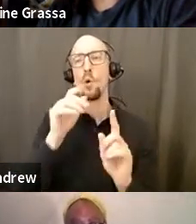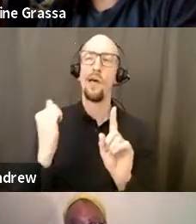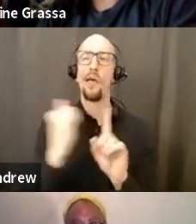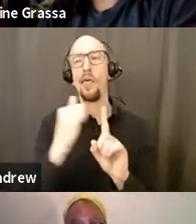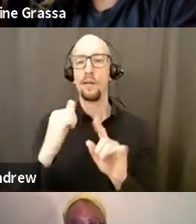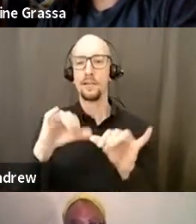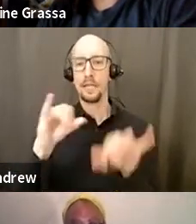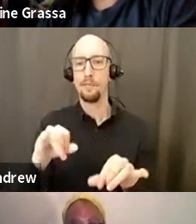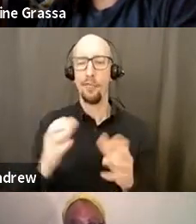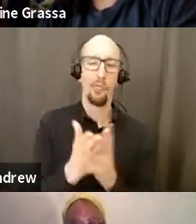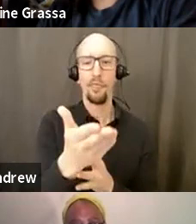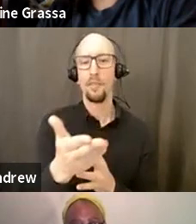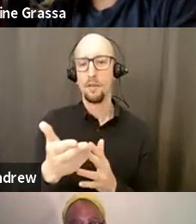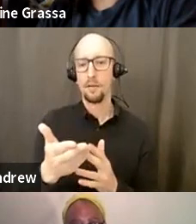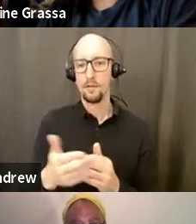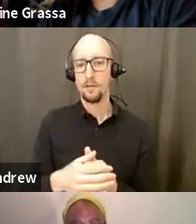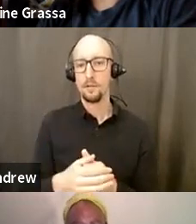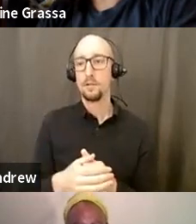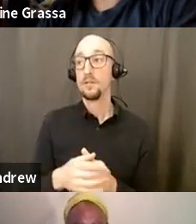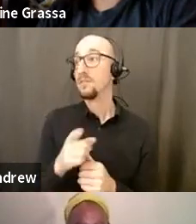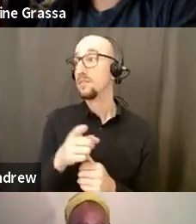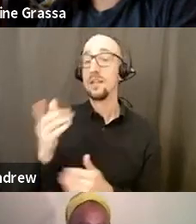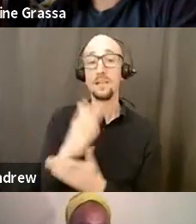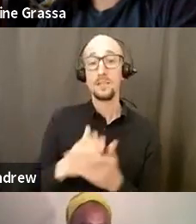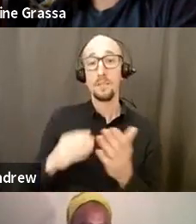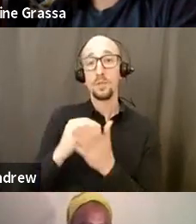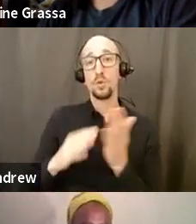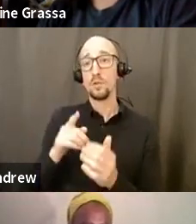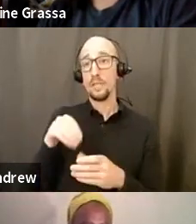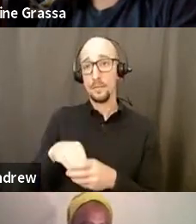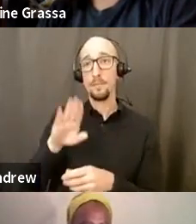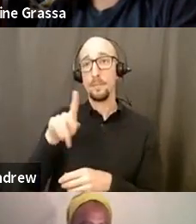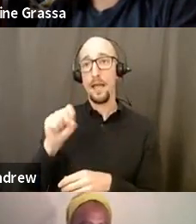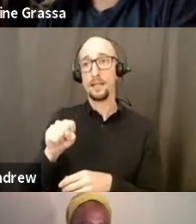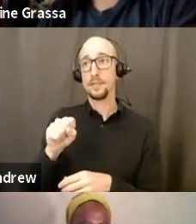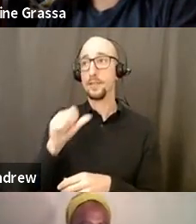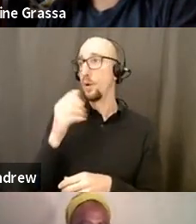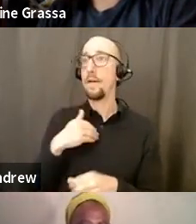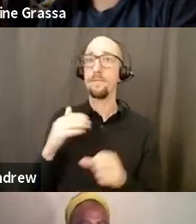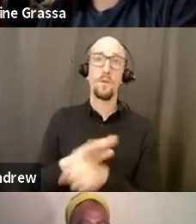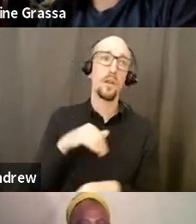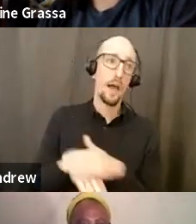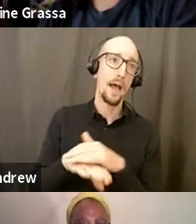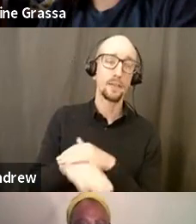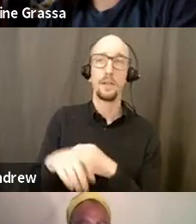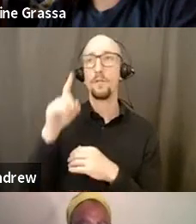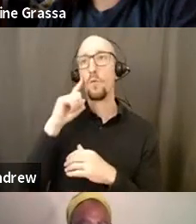for students in the BPS who don't have access, whether it's simple communication to parents